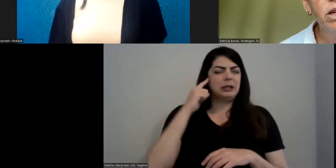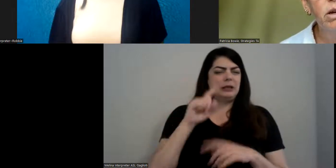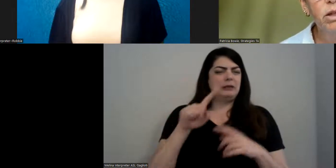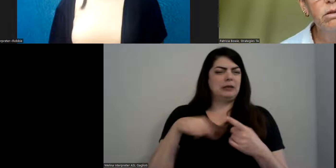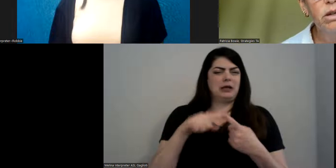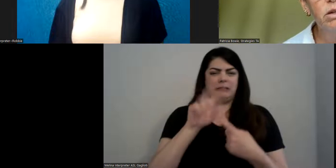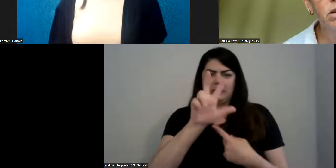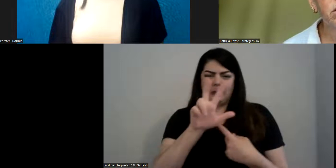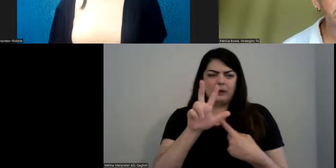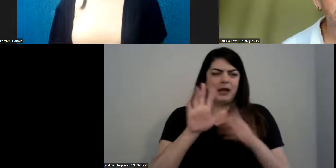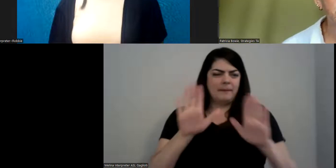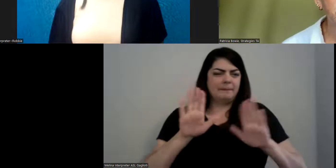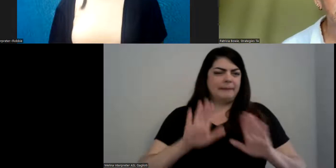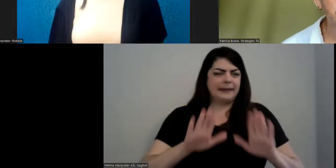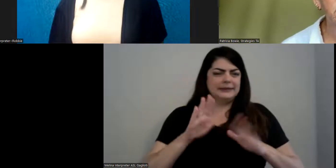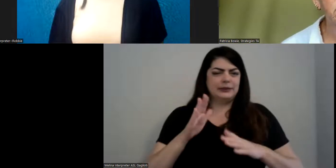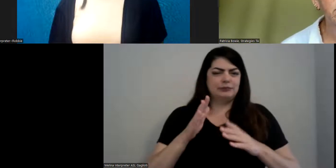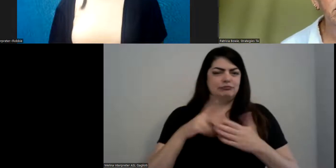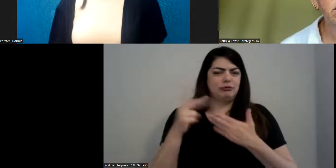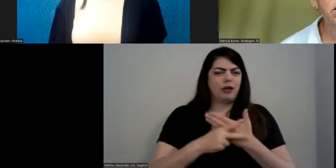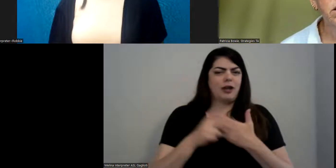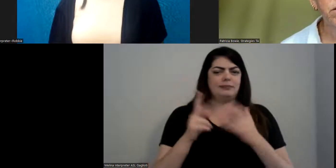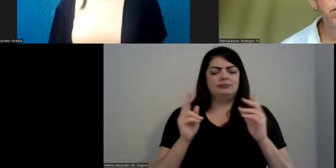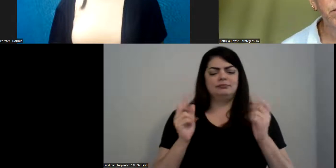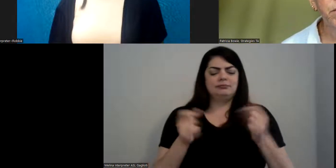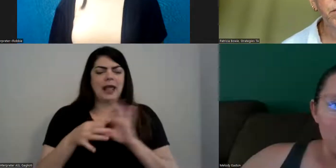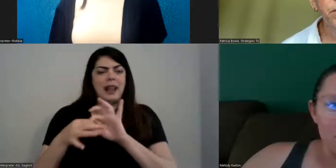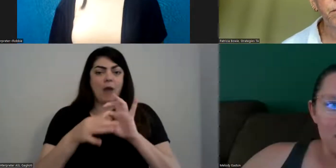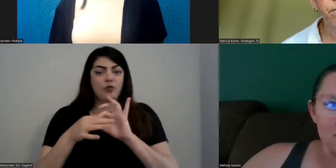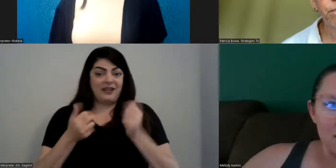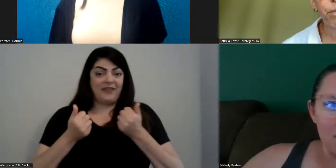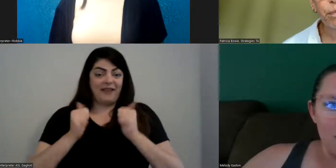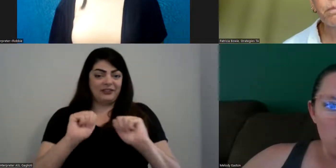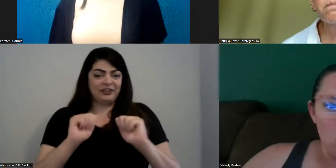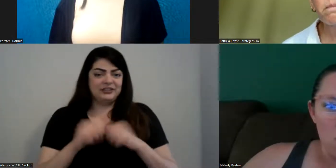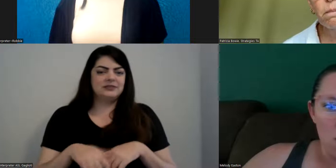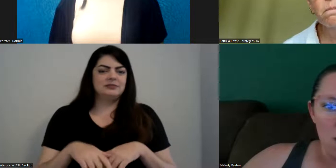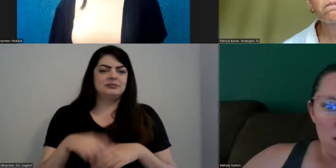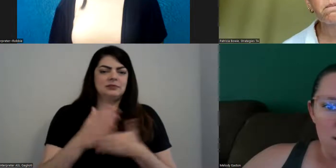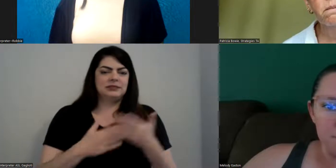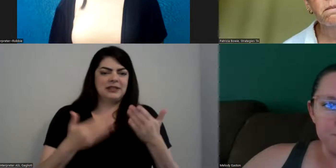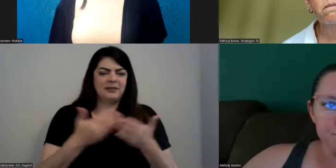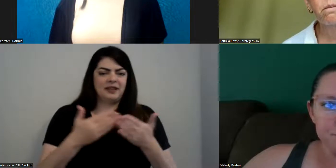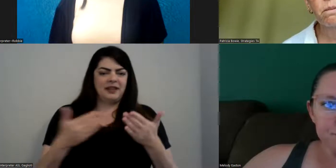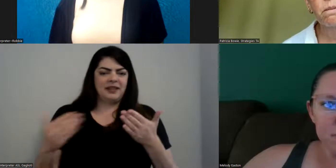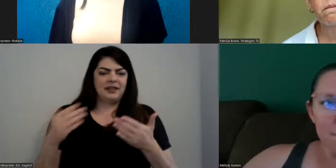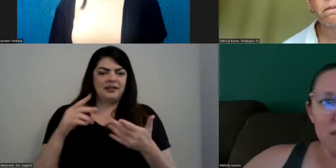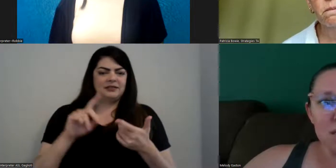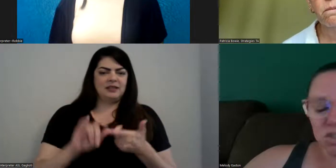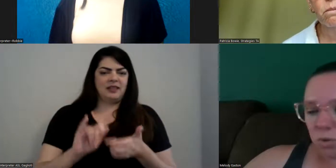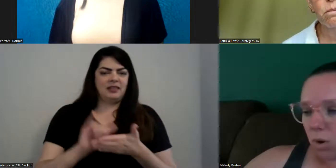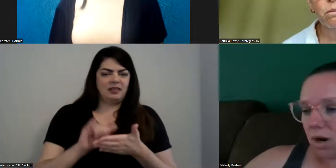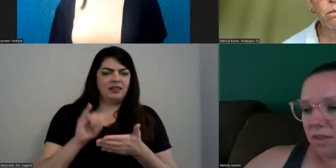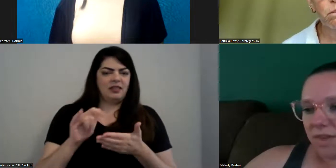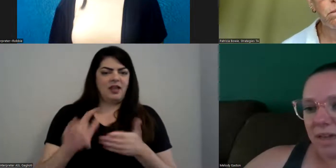programs or collaborative efforts, and things that came up. A couple of things that came up were